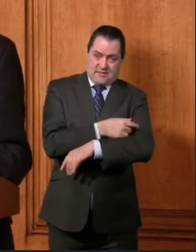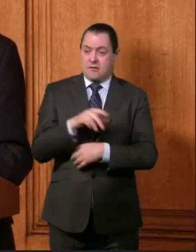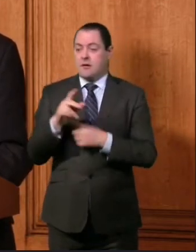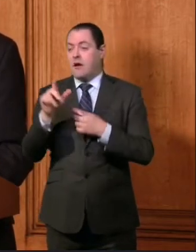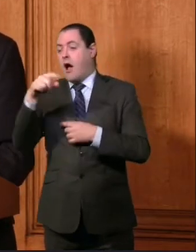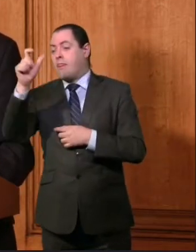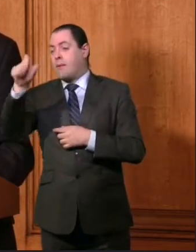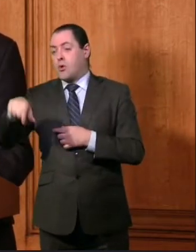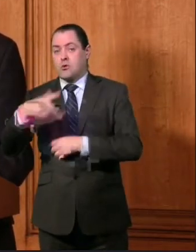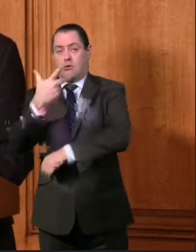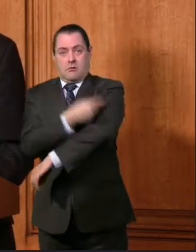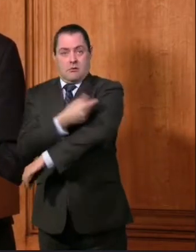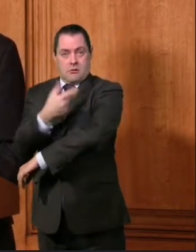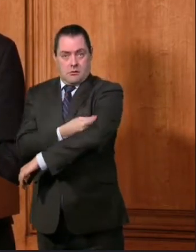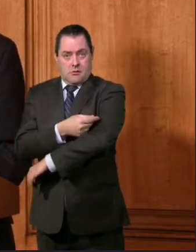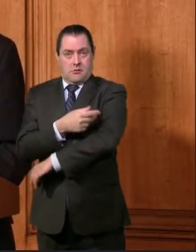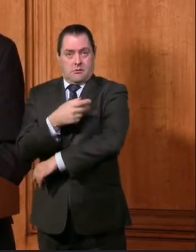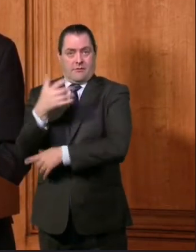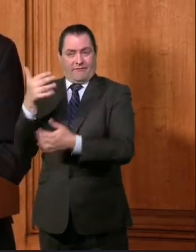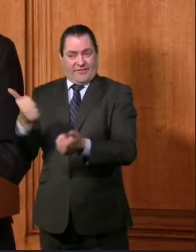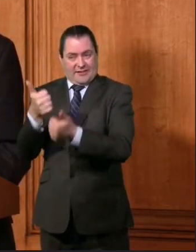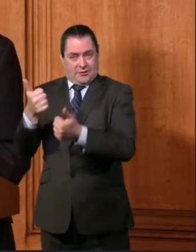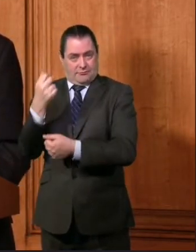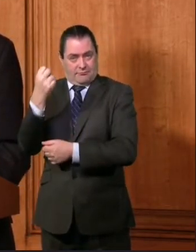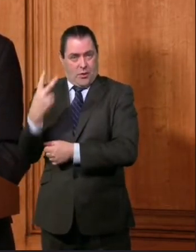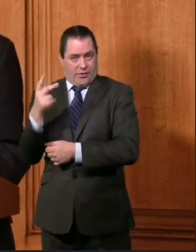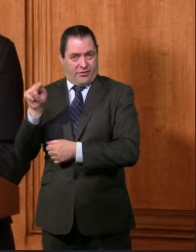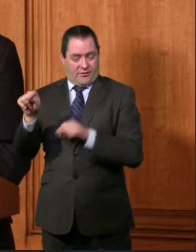in the UK, the Pfizer